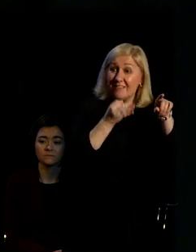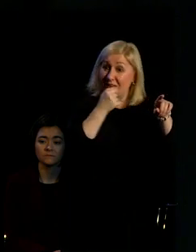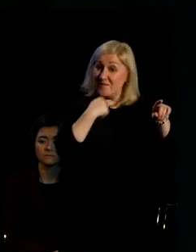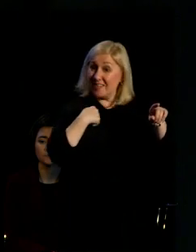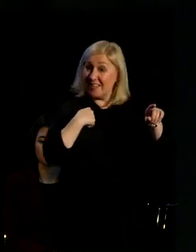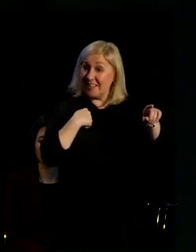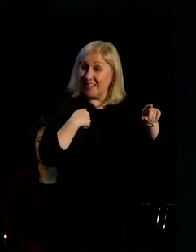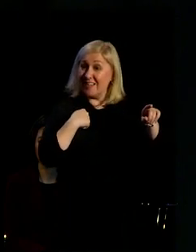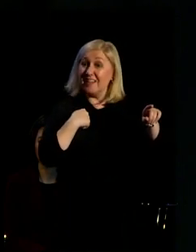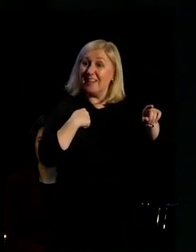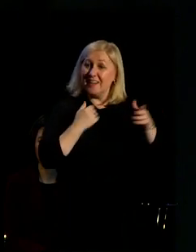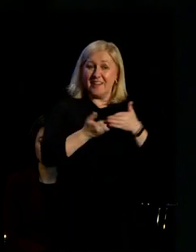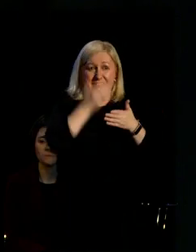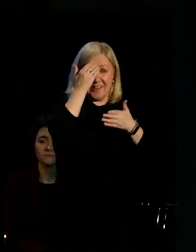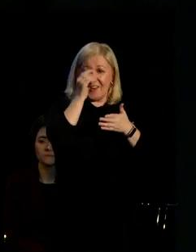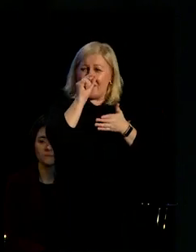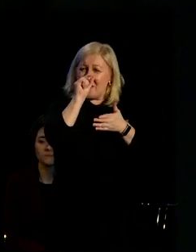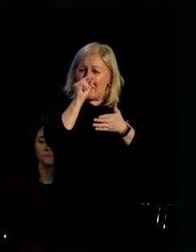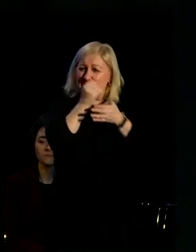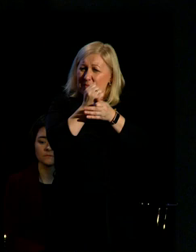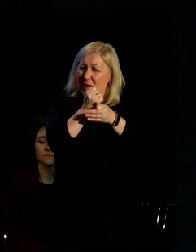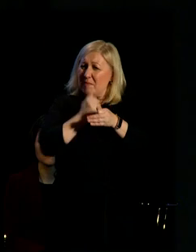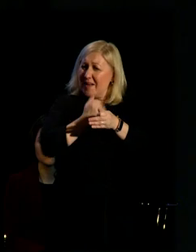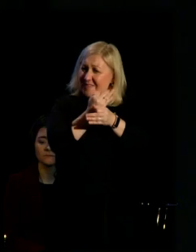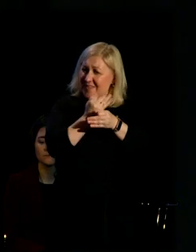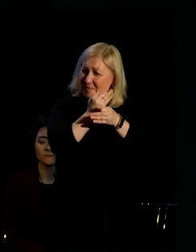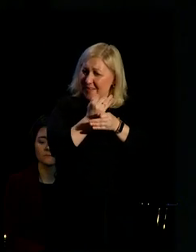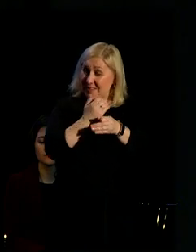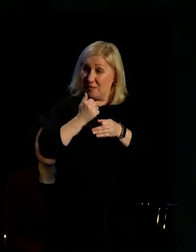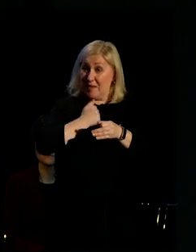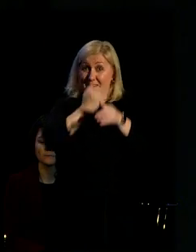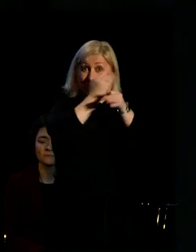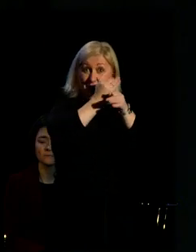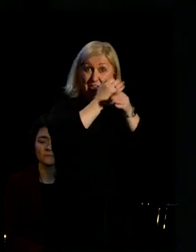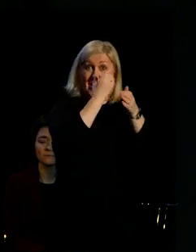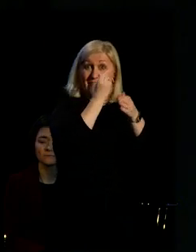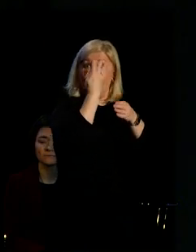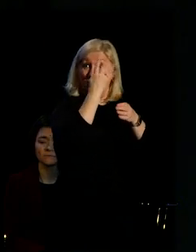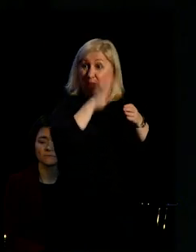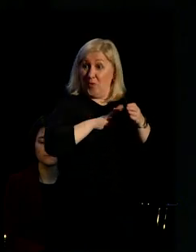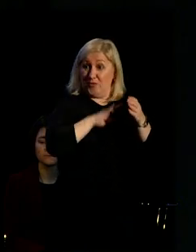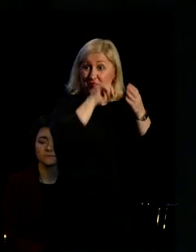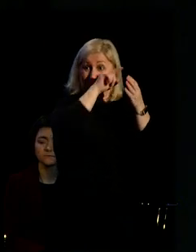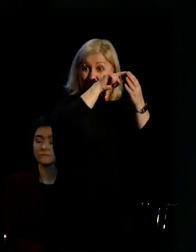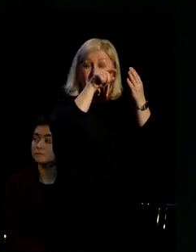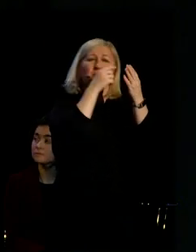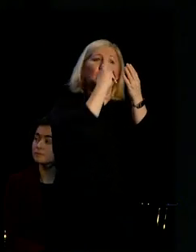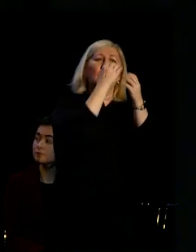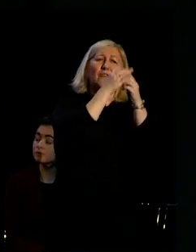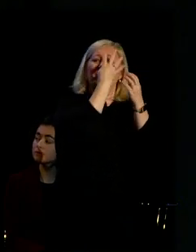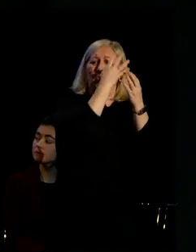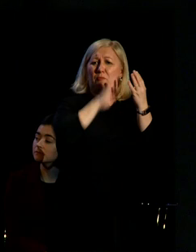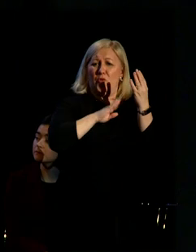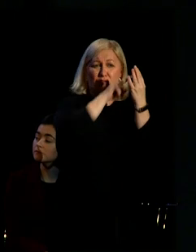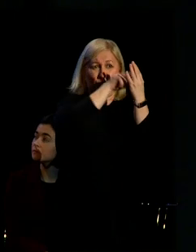family. My father was one of four brothers who ran a timber business. Two of